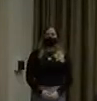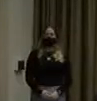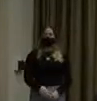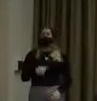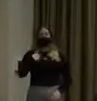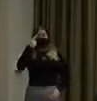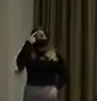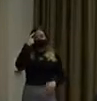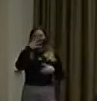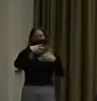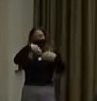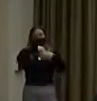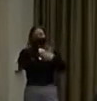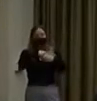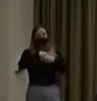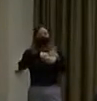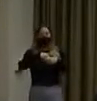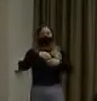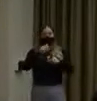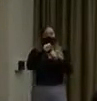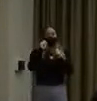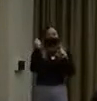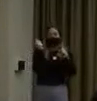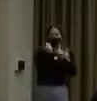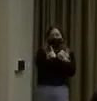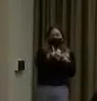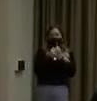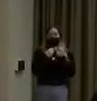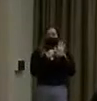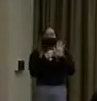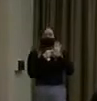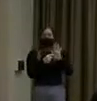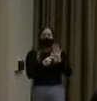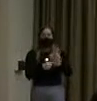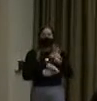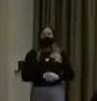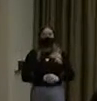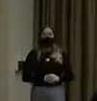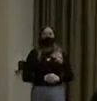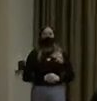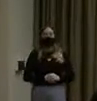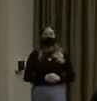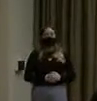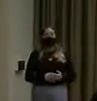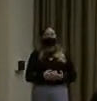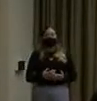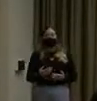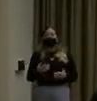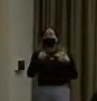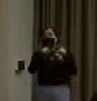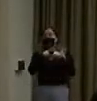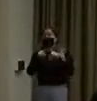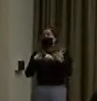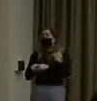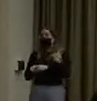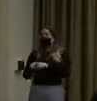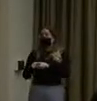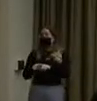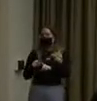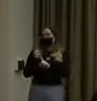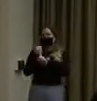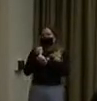building that in with simulation, standardized patients, and then building in, as Dr. Lemp said,